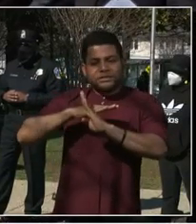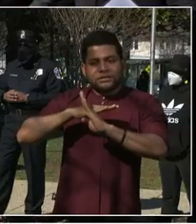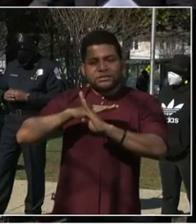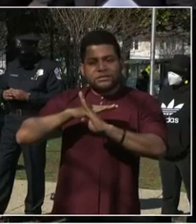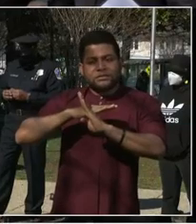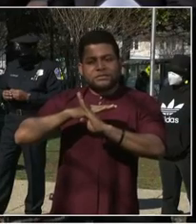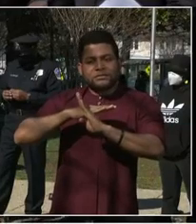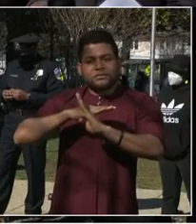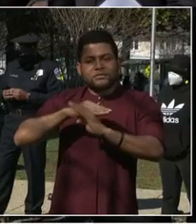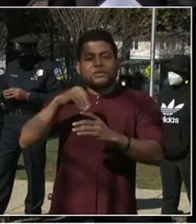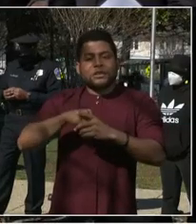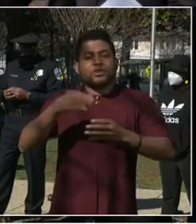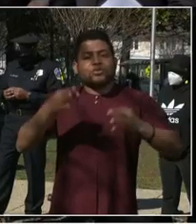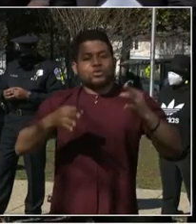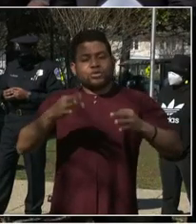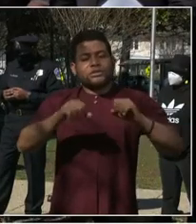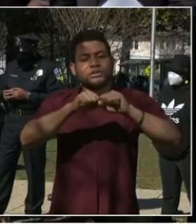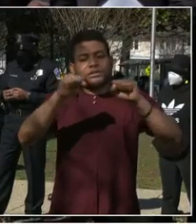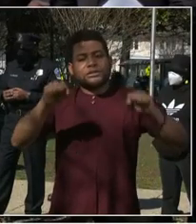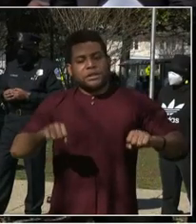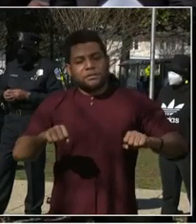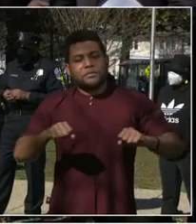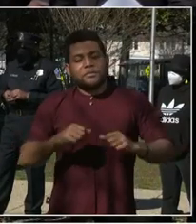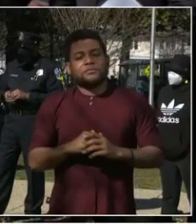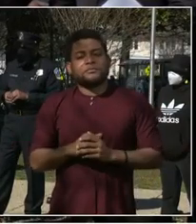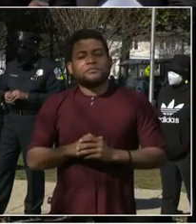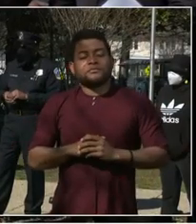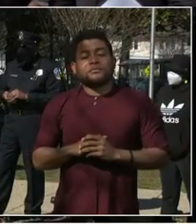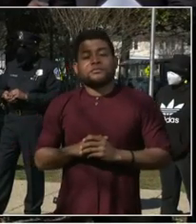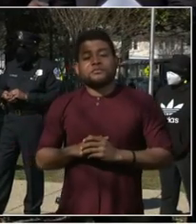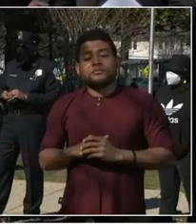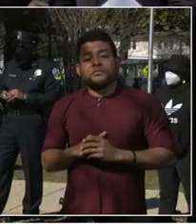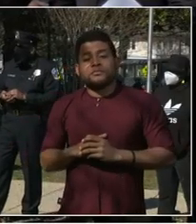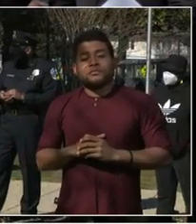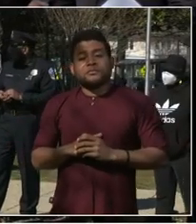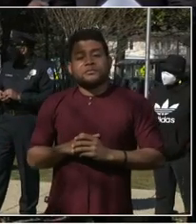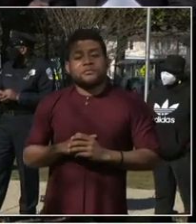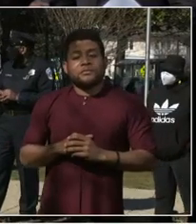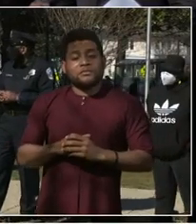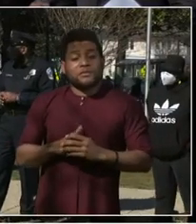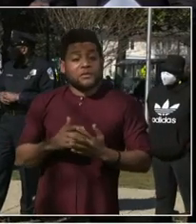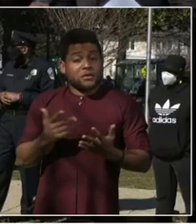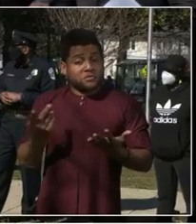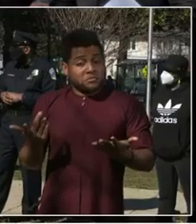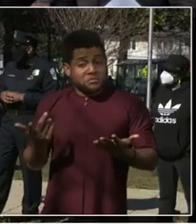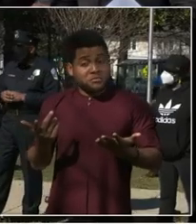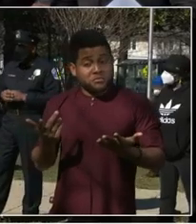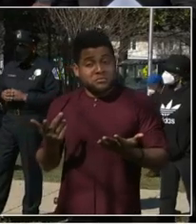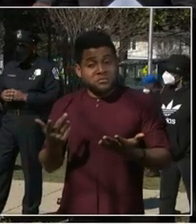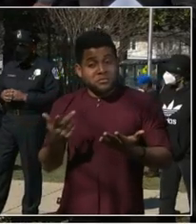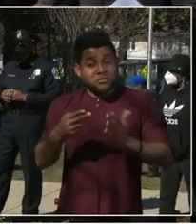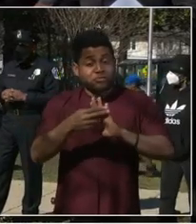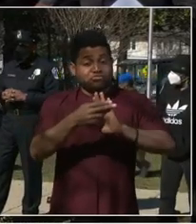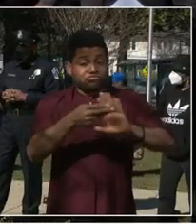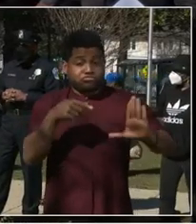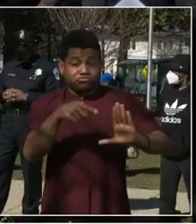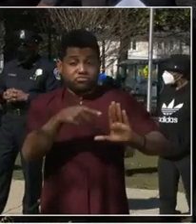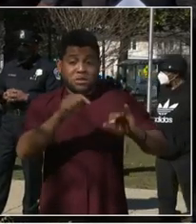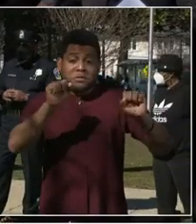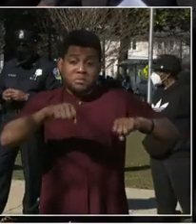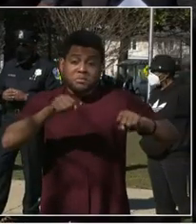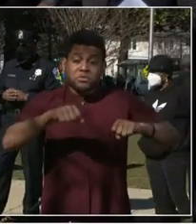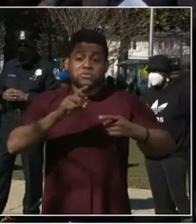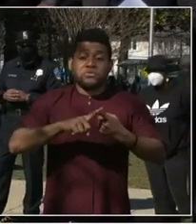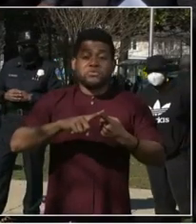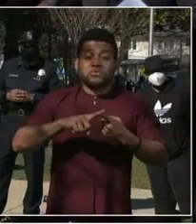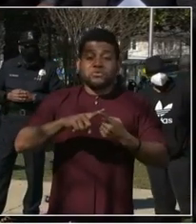the court system. He was found to be competent to participate in his defense